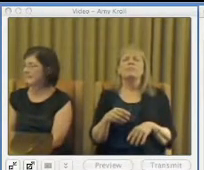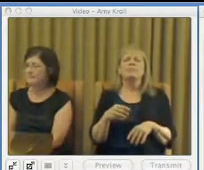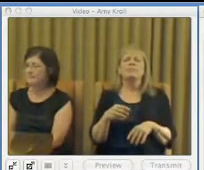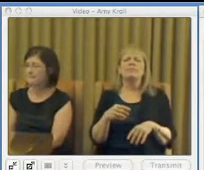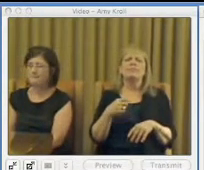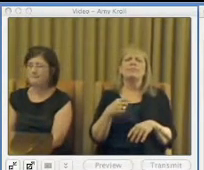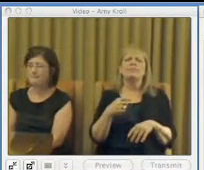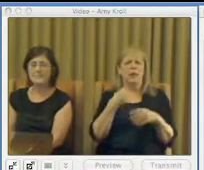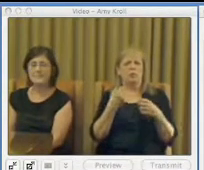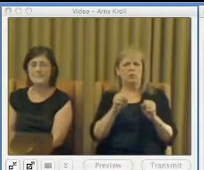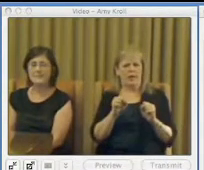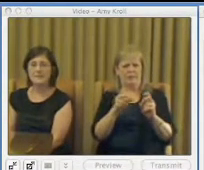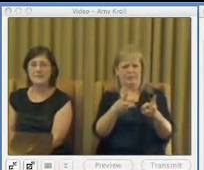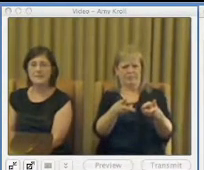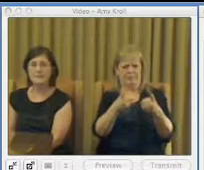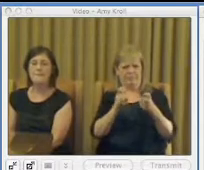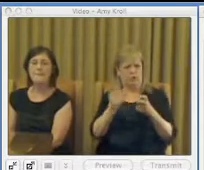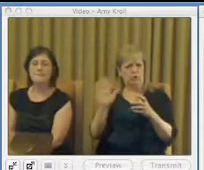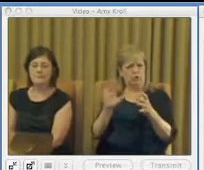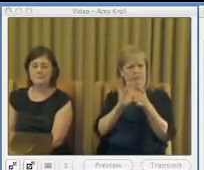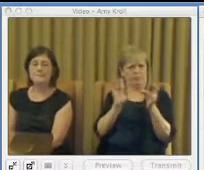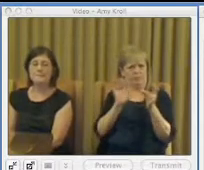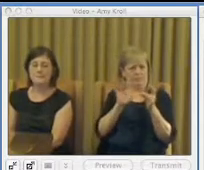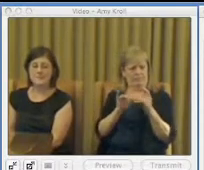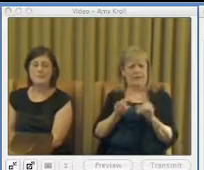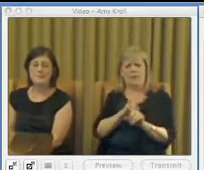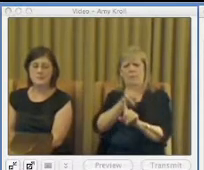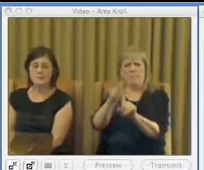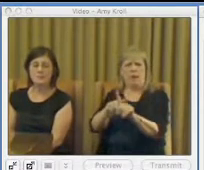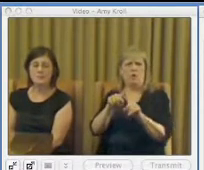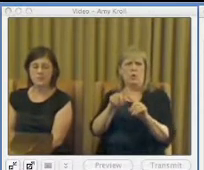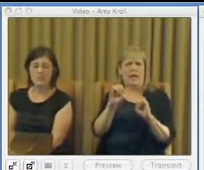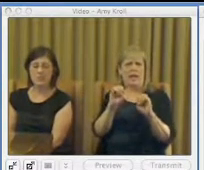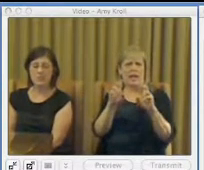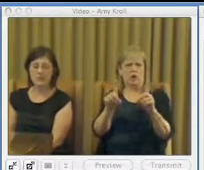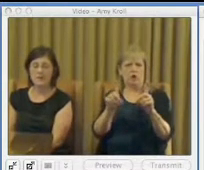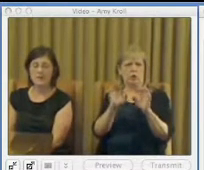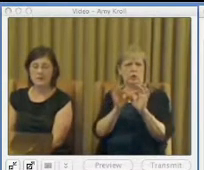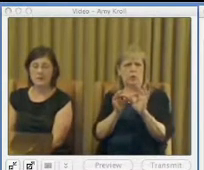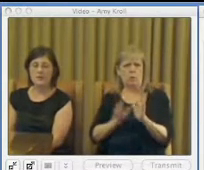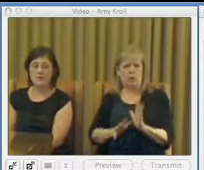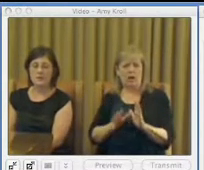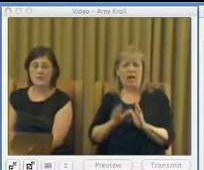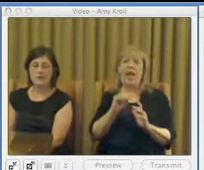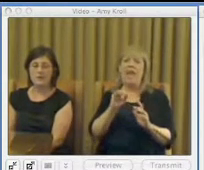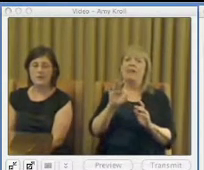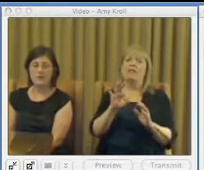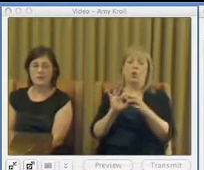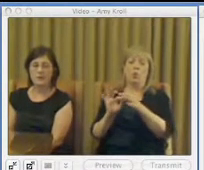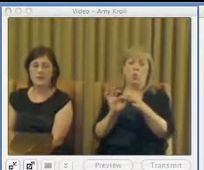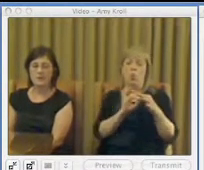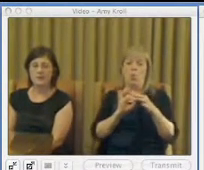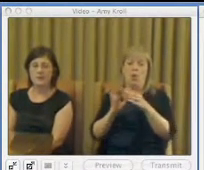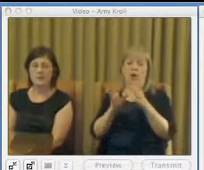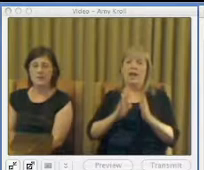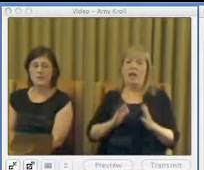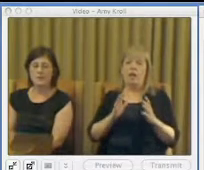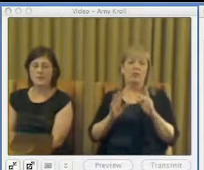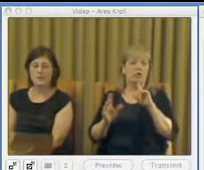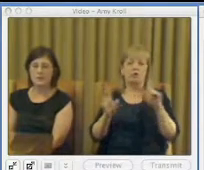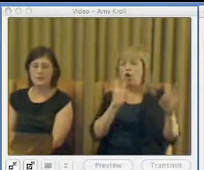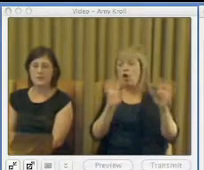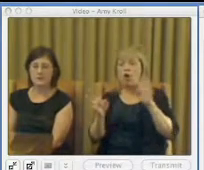question is, I'm trying to apply this to educational interpreting and how coordinators of talk can be mindful